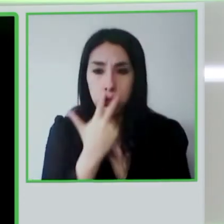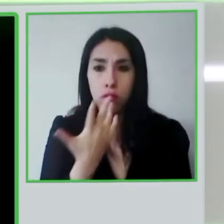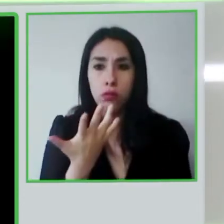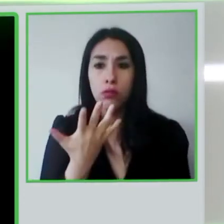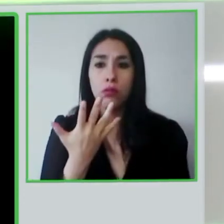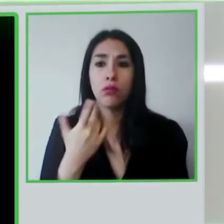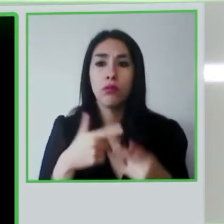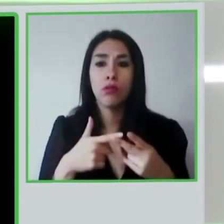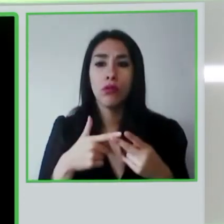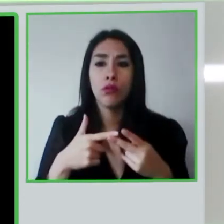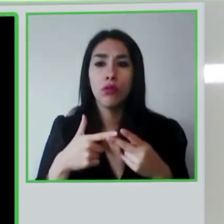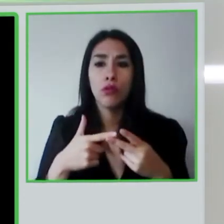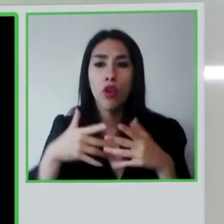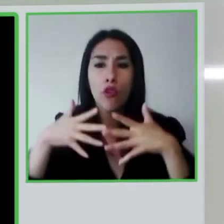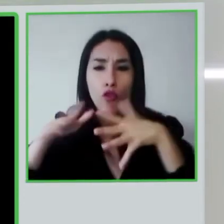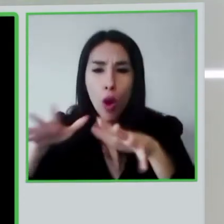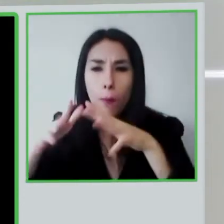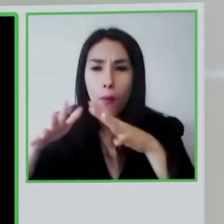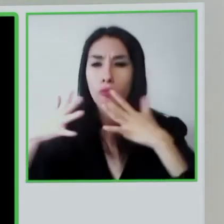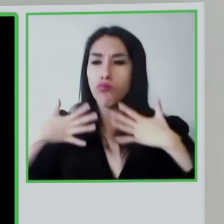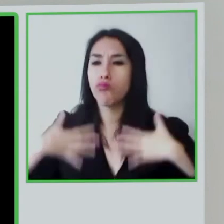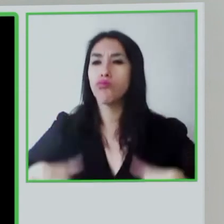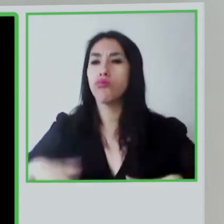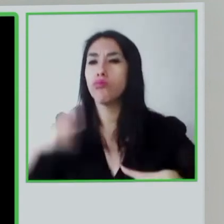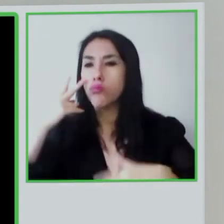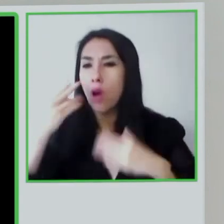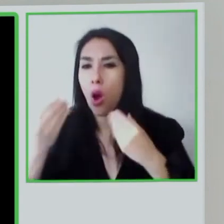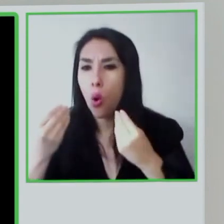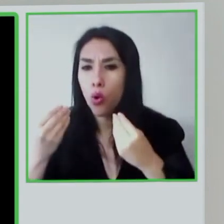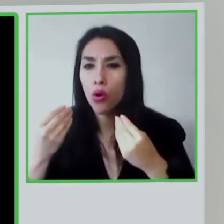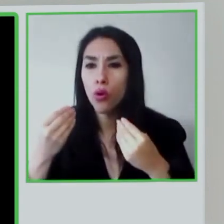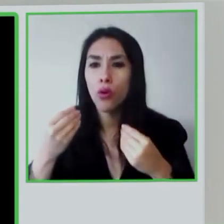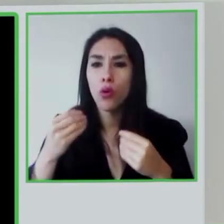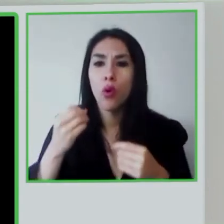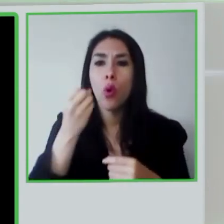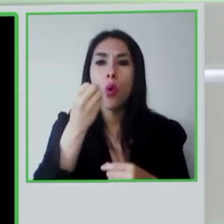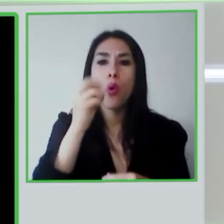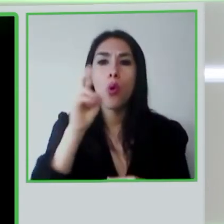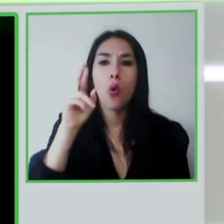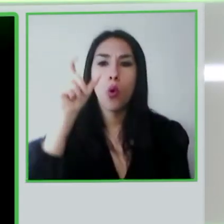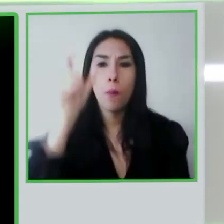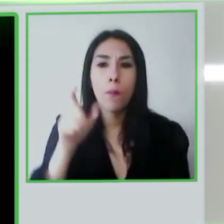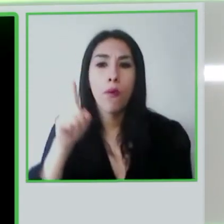disabled people, for instance, to have new labels, or for the deaf community,